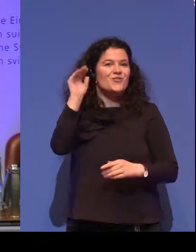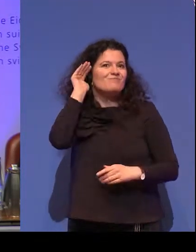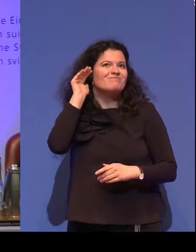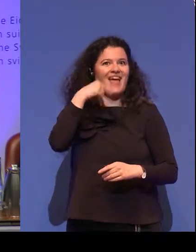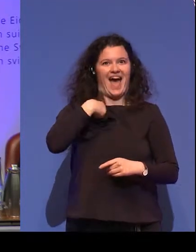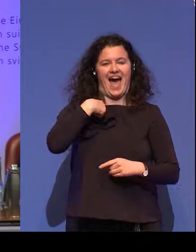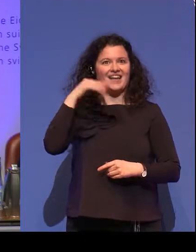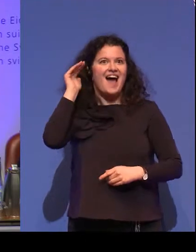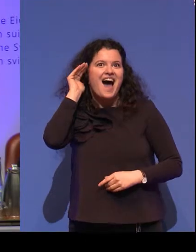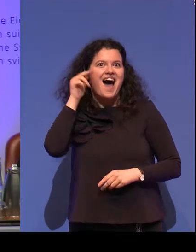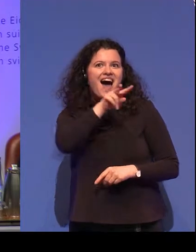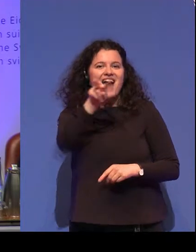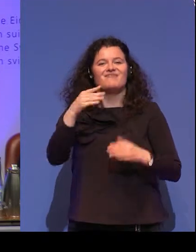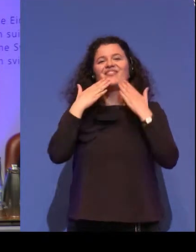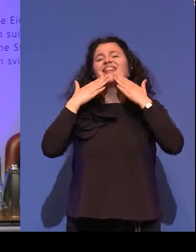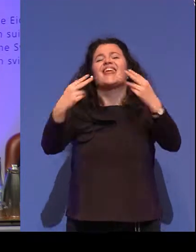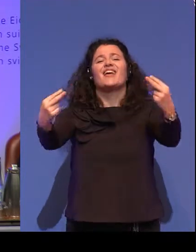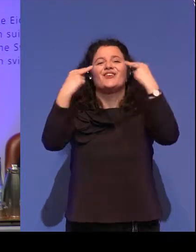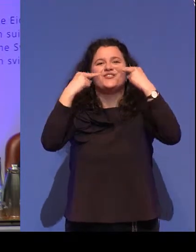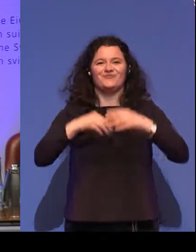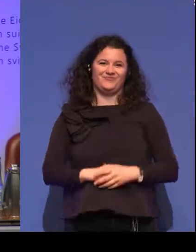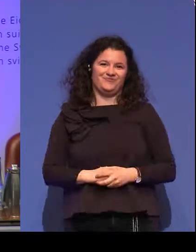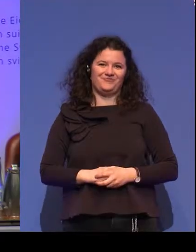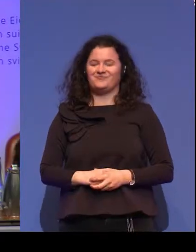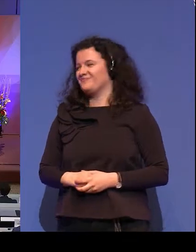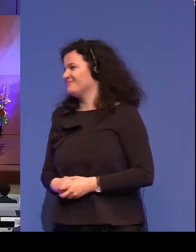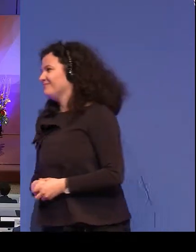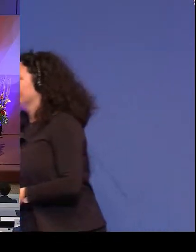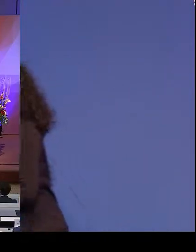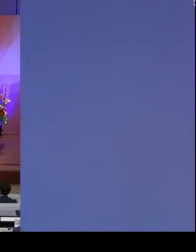to the rest of the conversation today. Thank you.